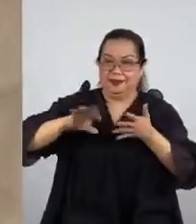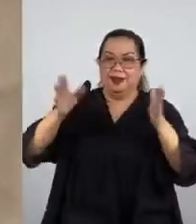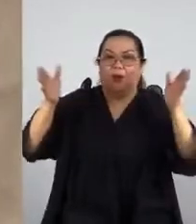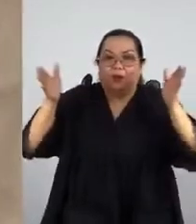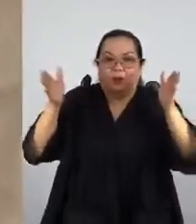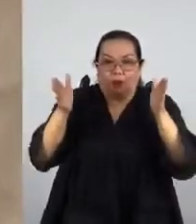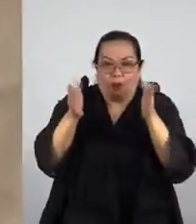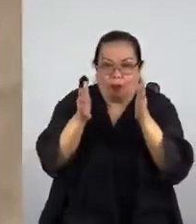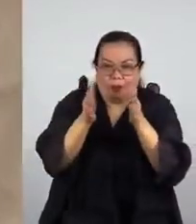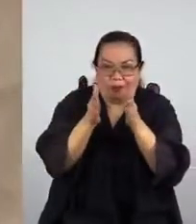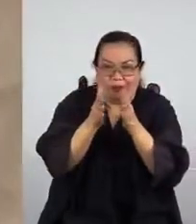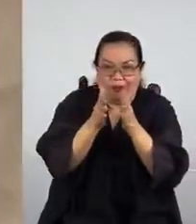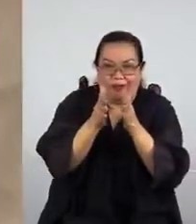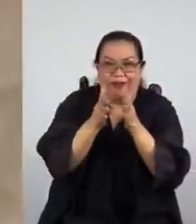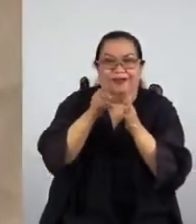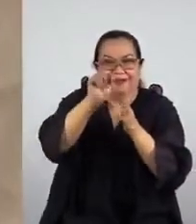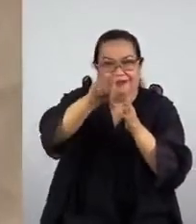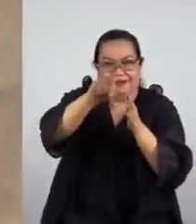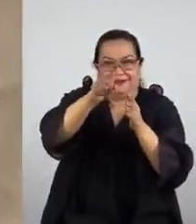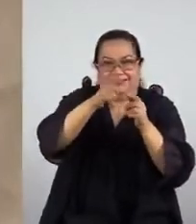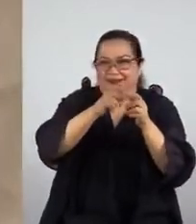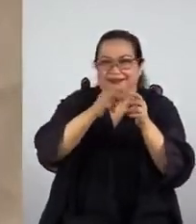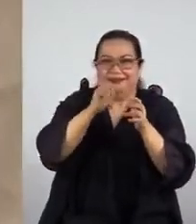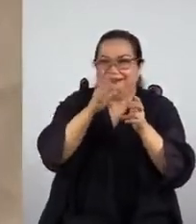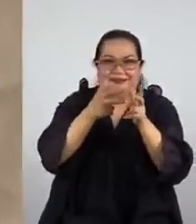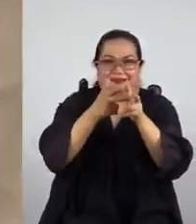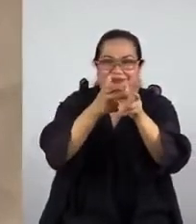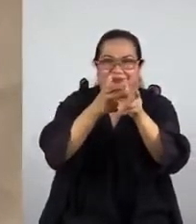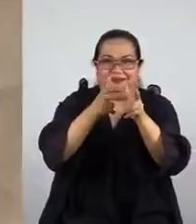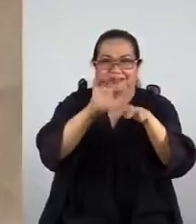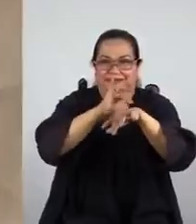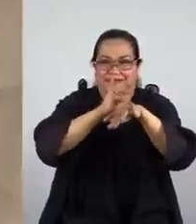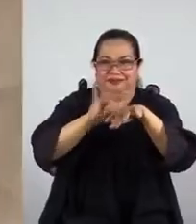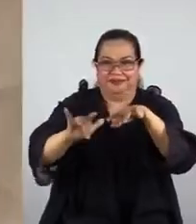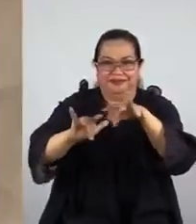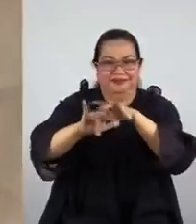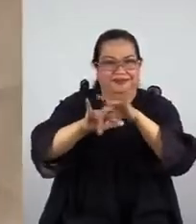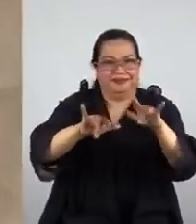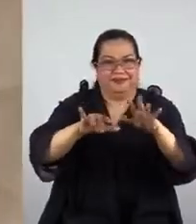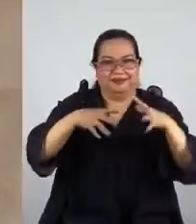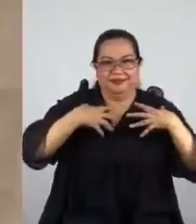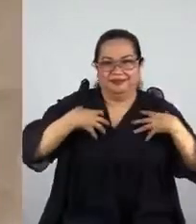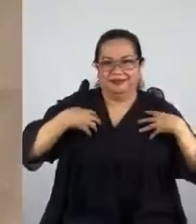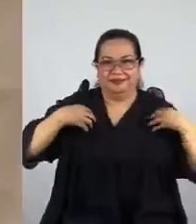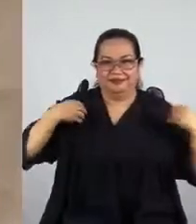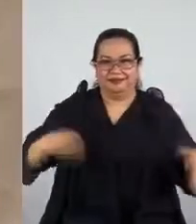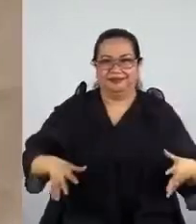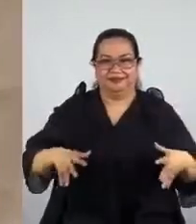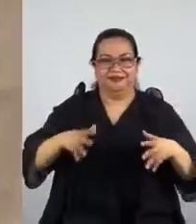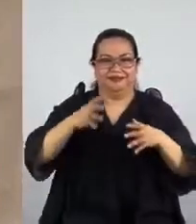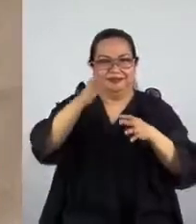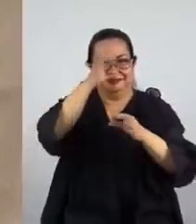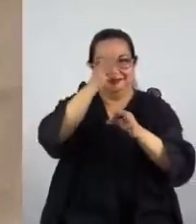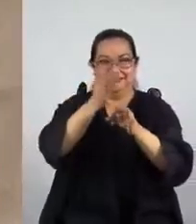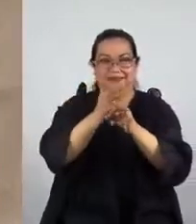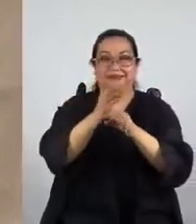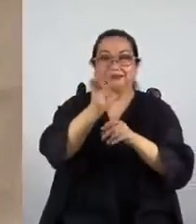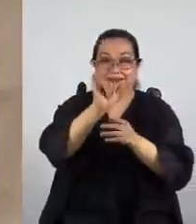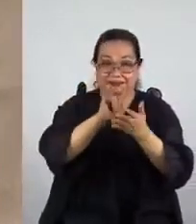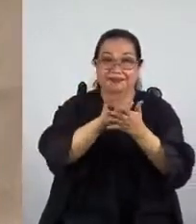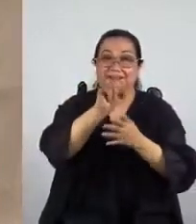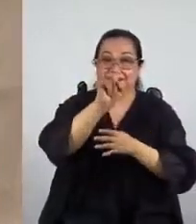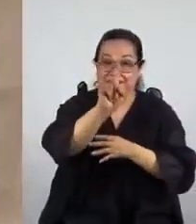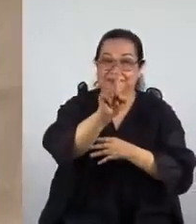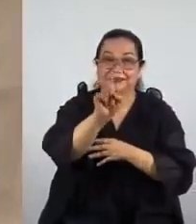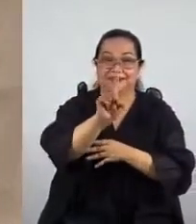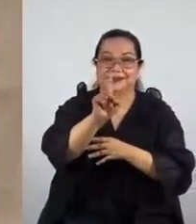weight. But at least, I don't have to run naked to take away superfluous weight. That was